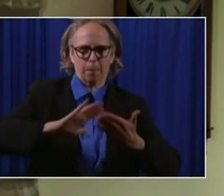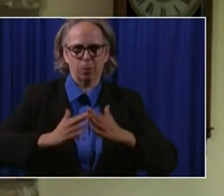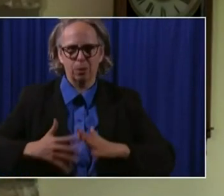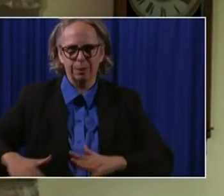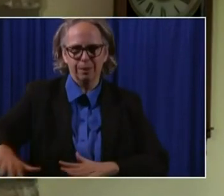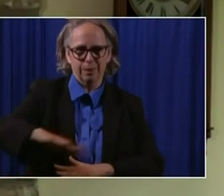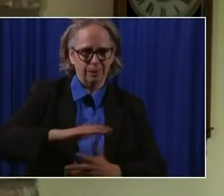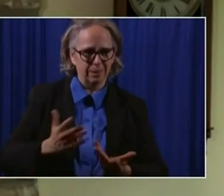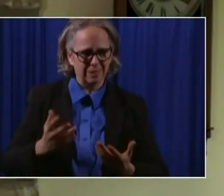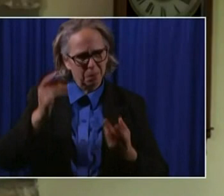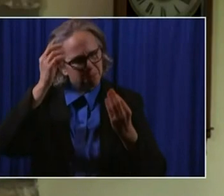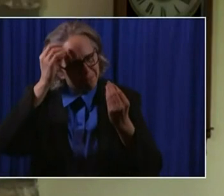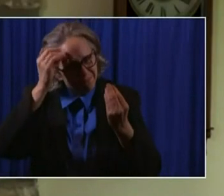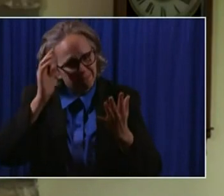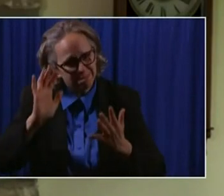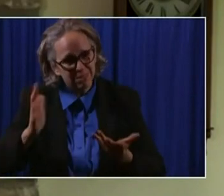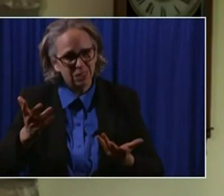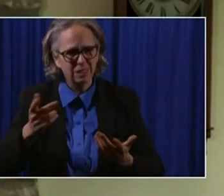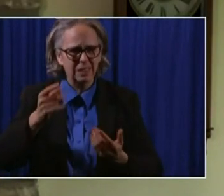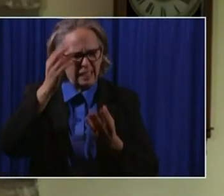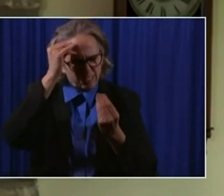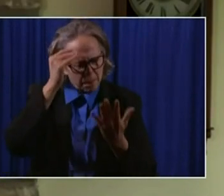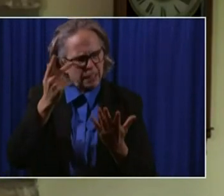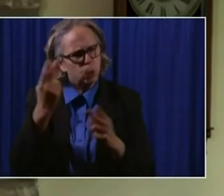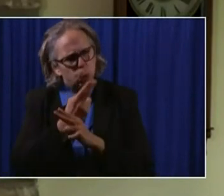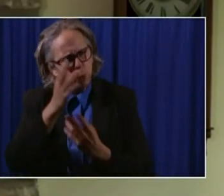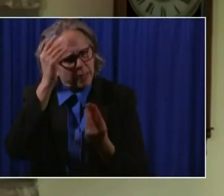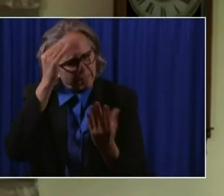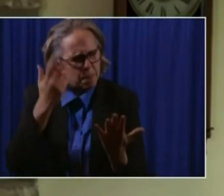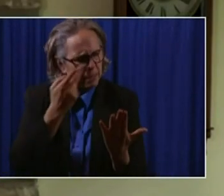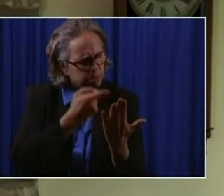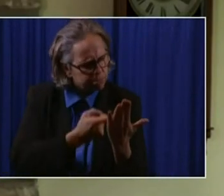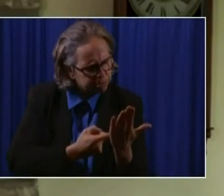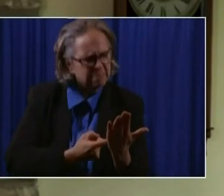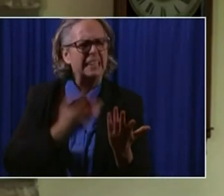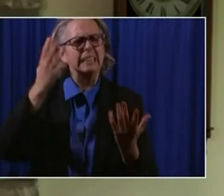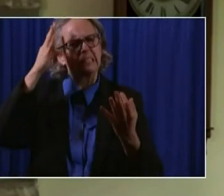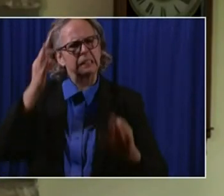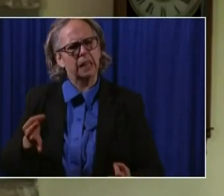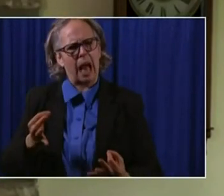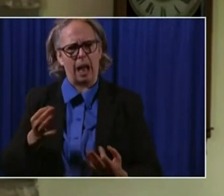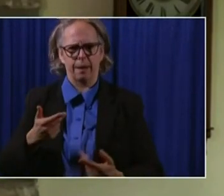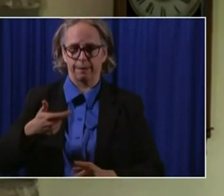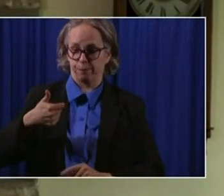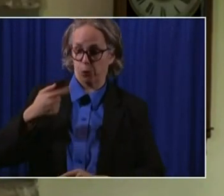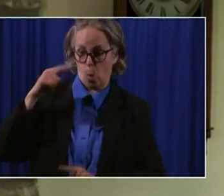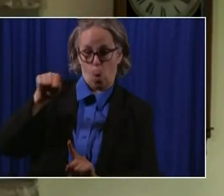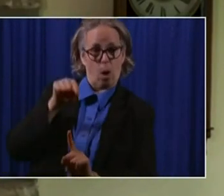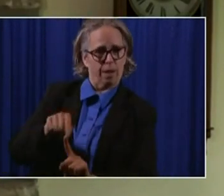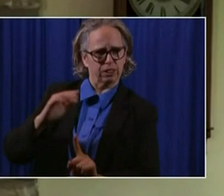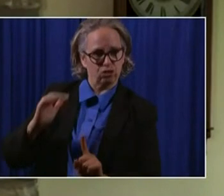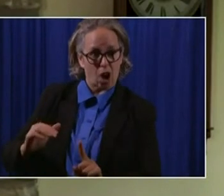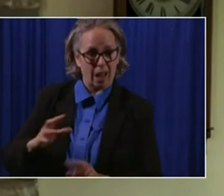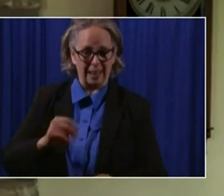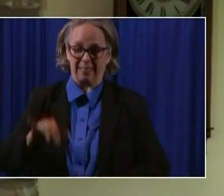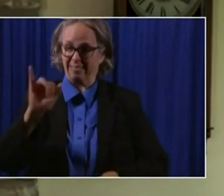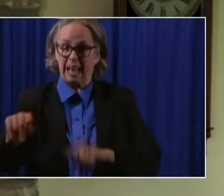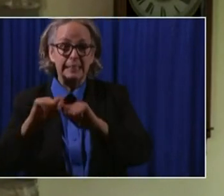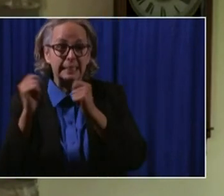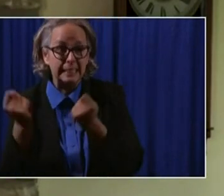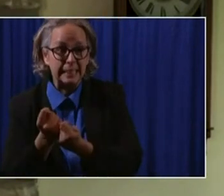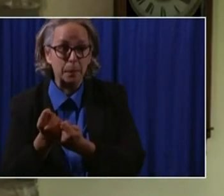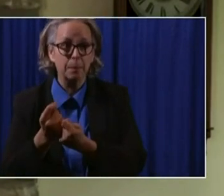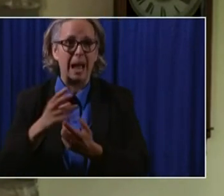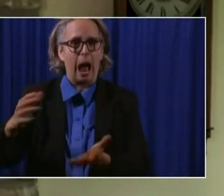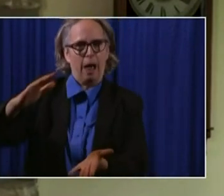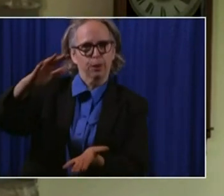make the individual best decision for that particular child, for that team, for that school. What we want to do is give